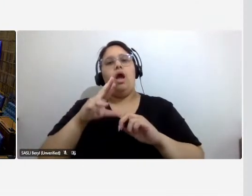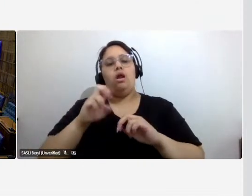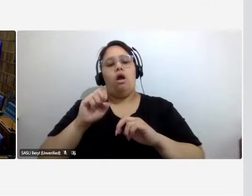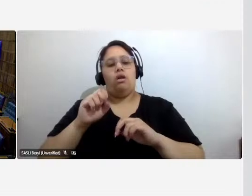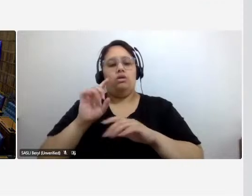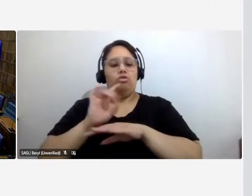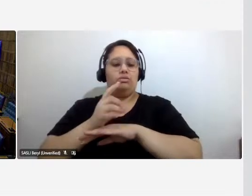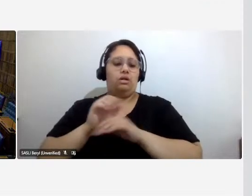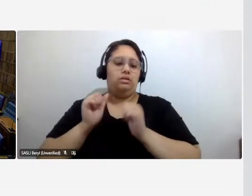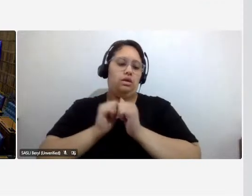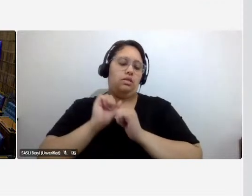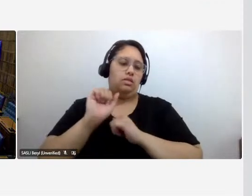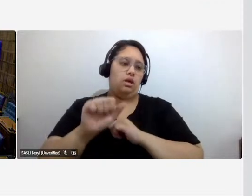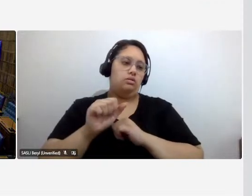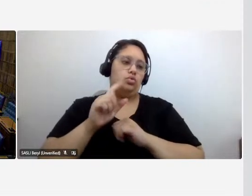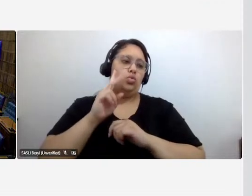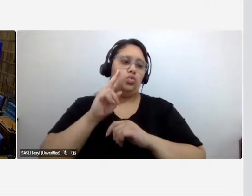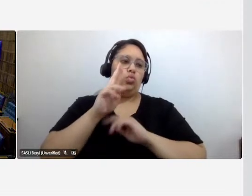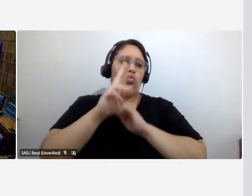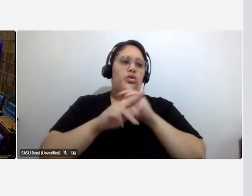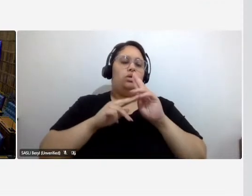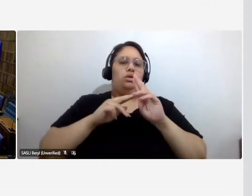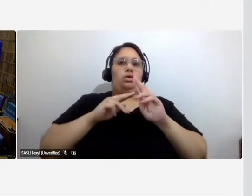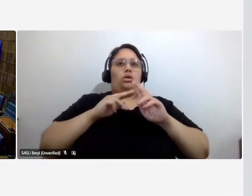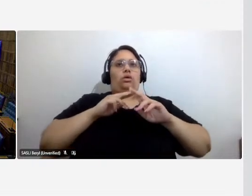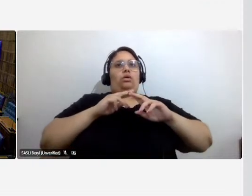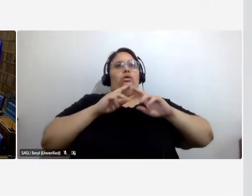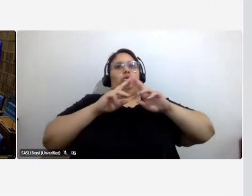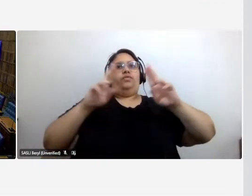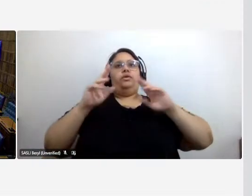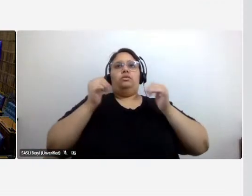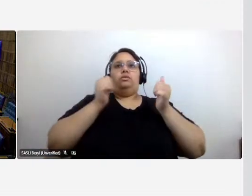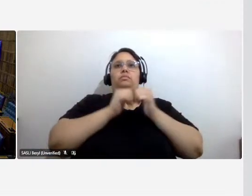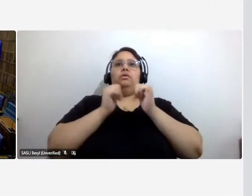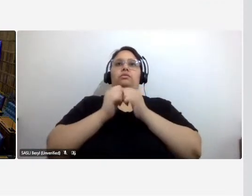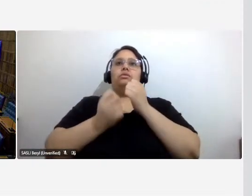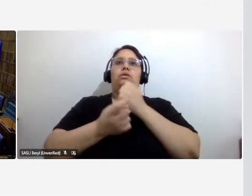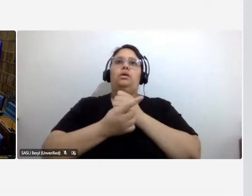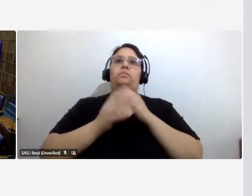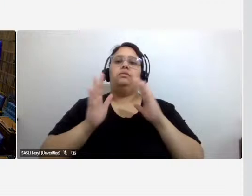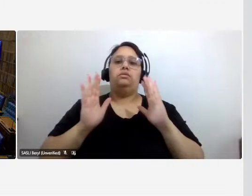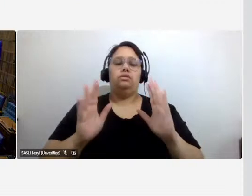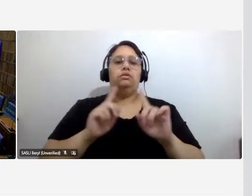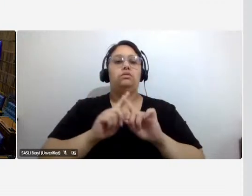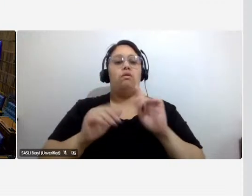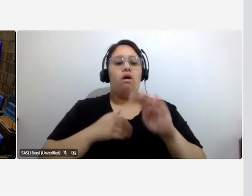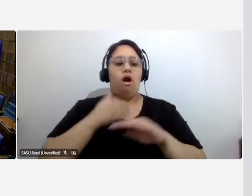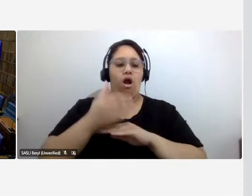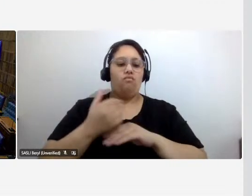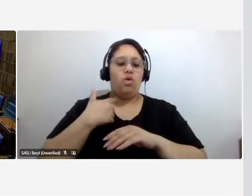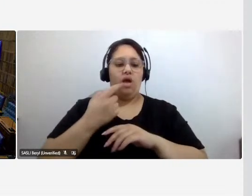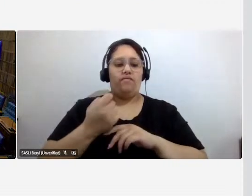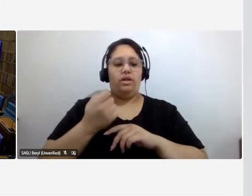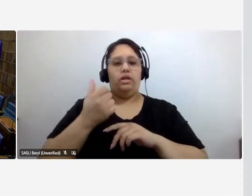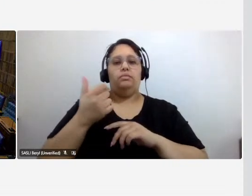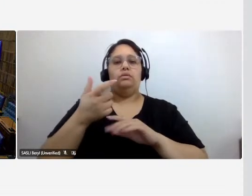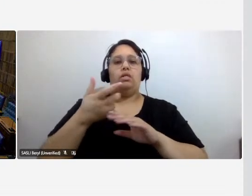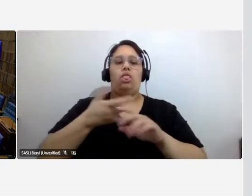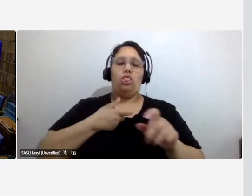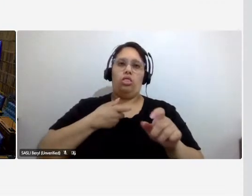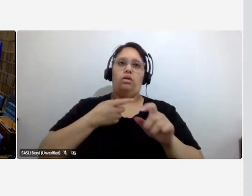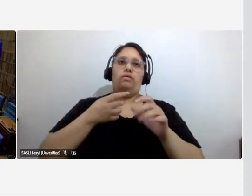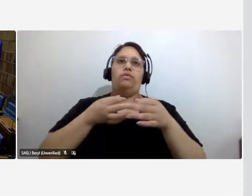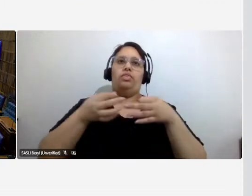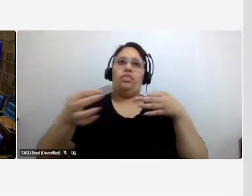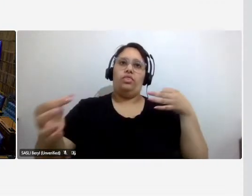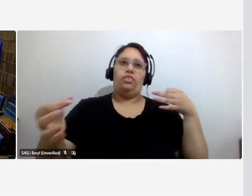consulted in that regard. So the two universities partnered to make that happen. Thereafter, we had a slight slag because of COVID.